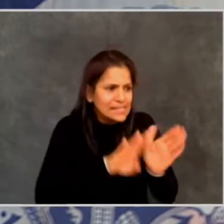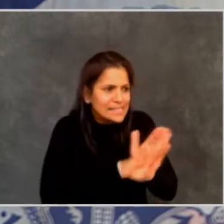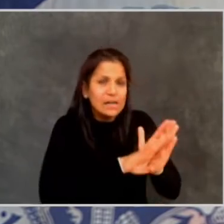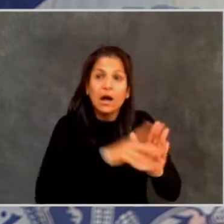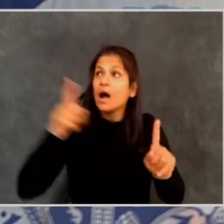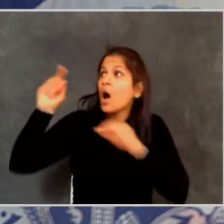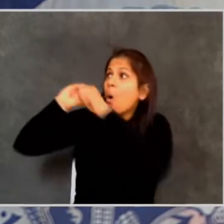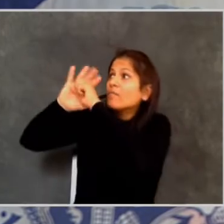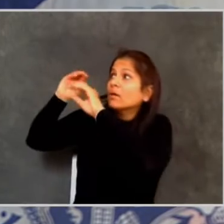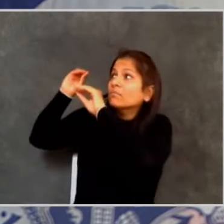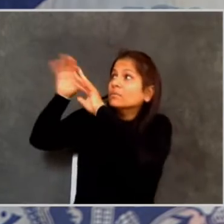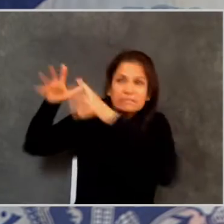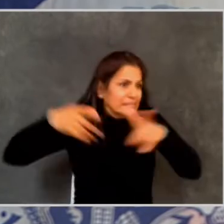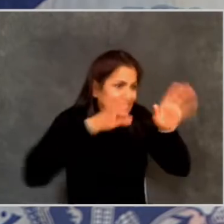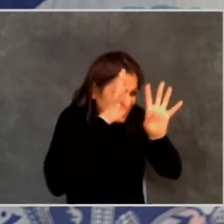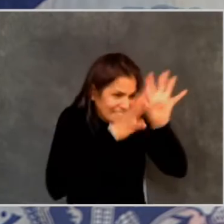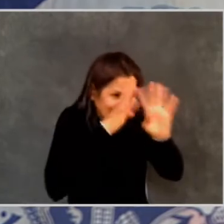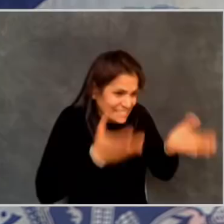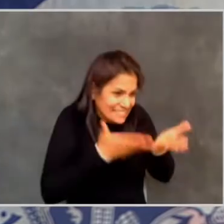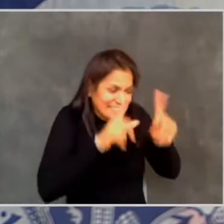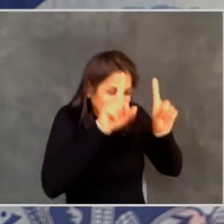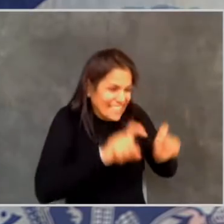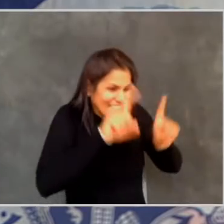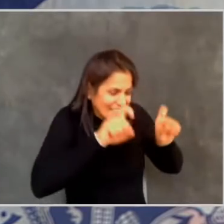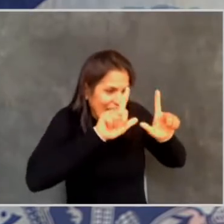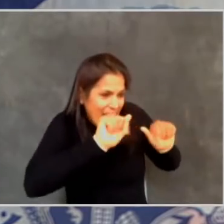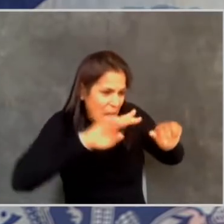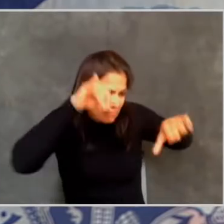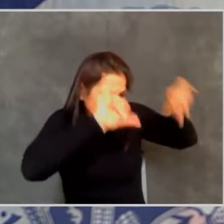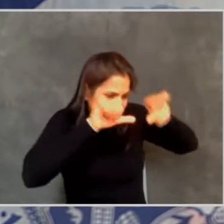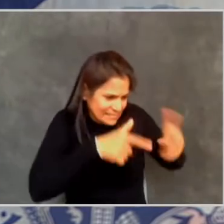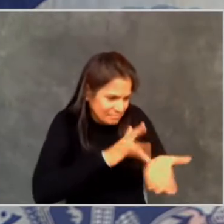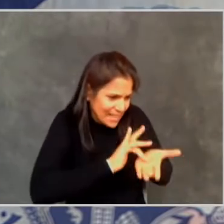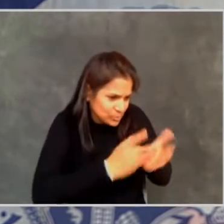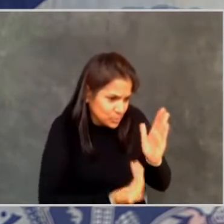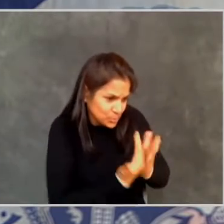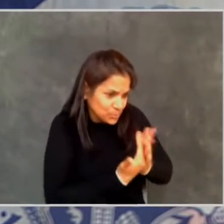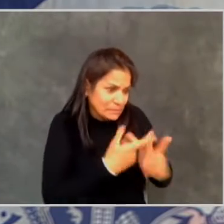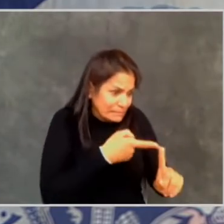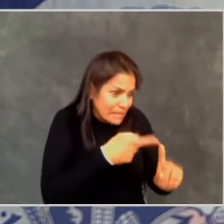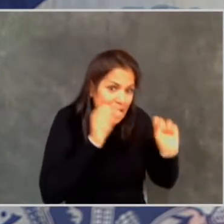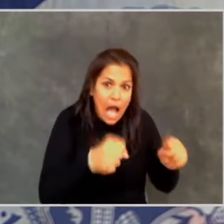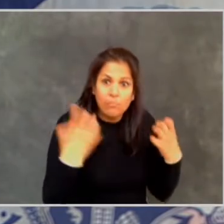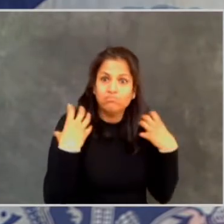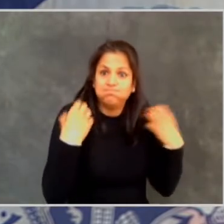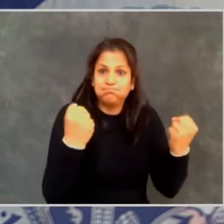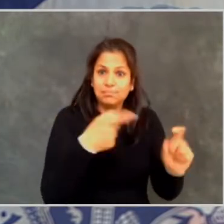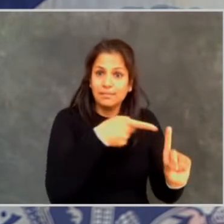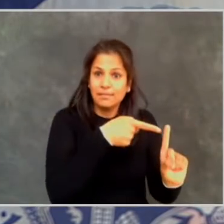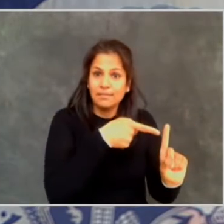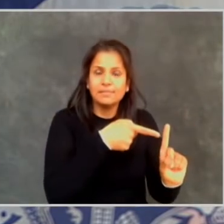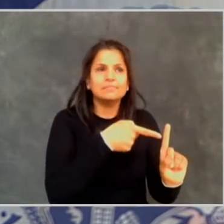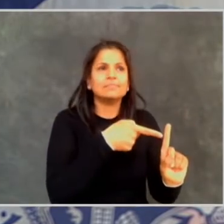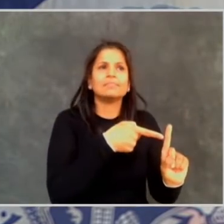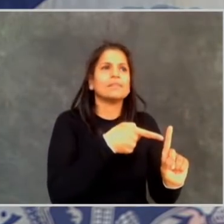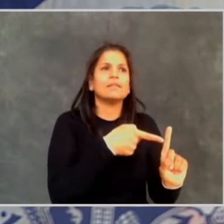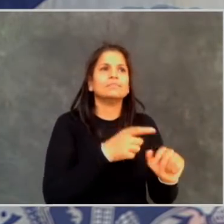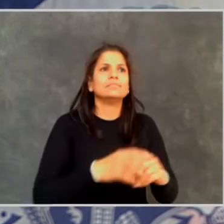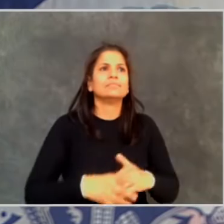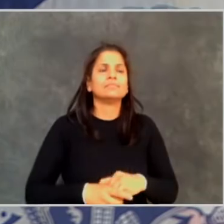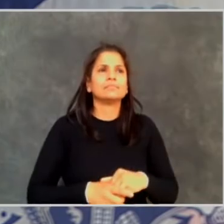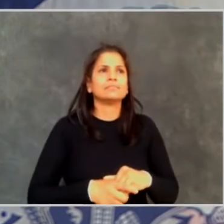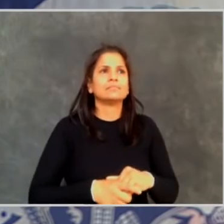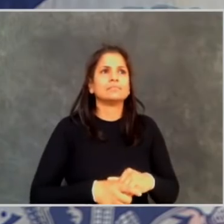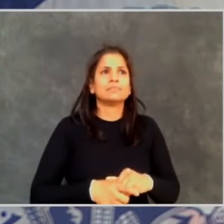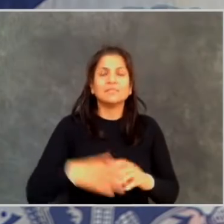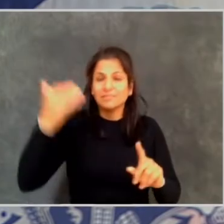allow us to get ahead of it while there was still a chance. And then it quickly turned into a nonstop effort to get the aid we needed from the